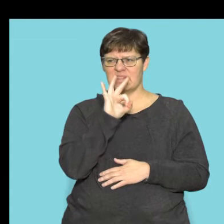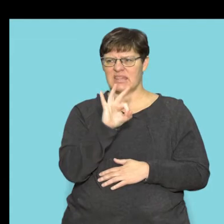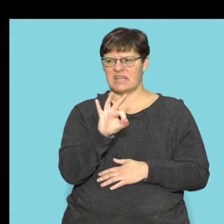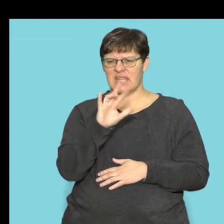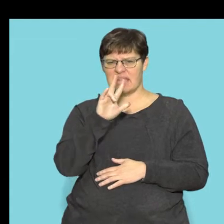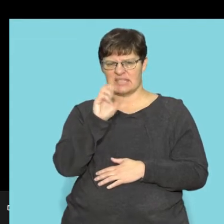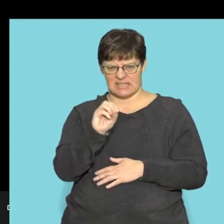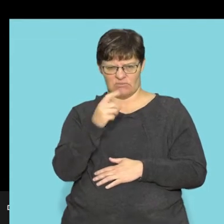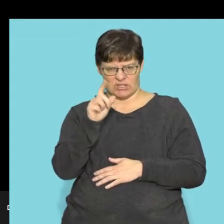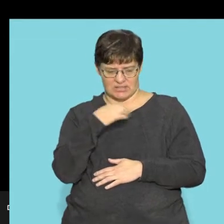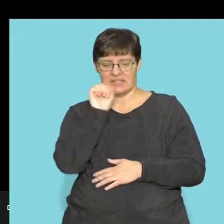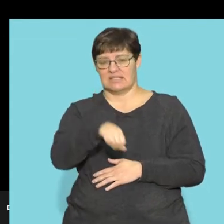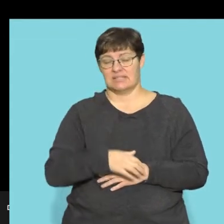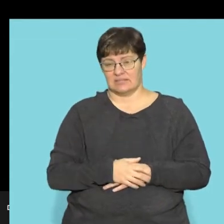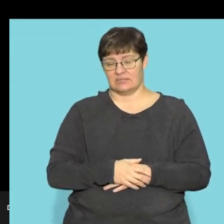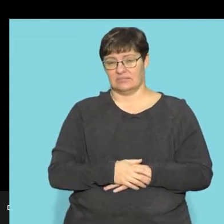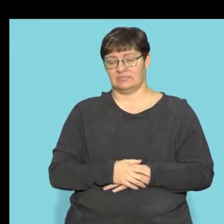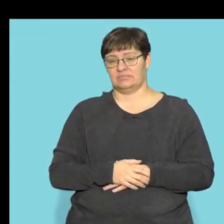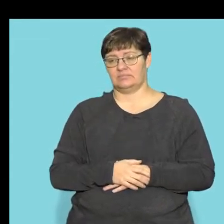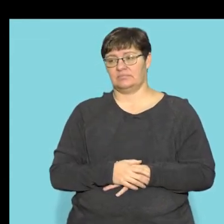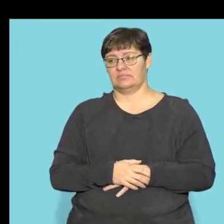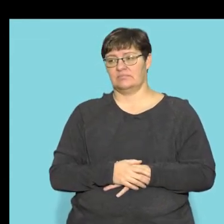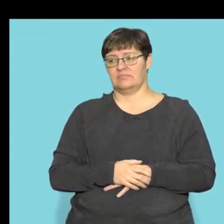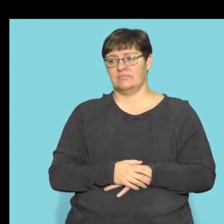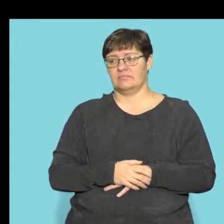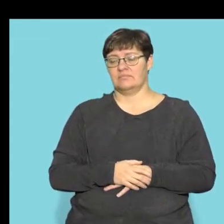think 380. Yes,